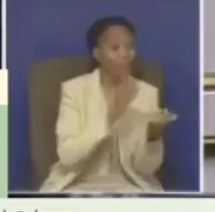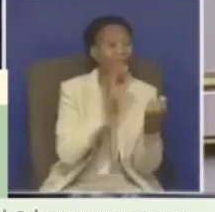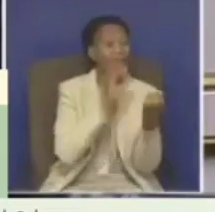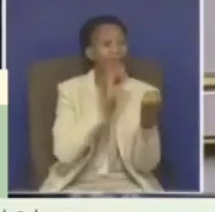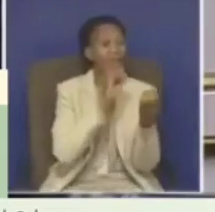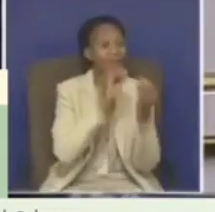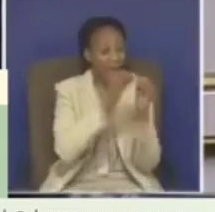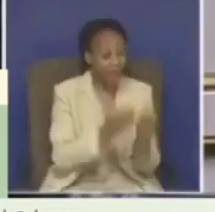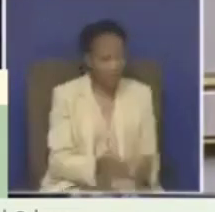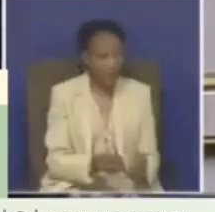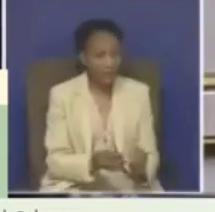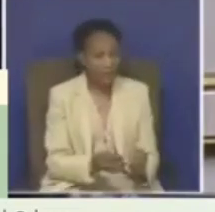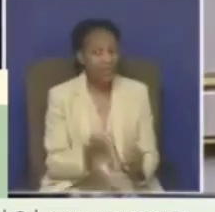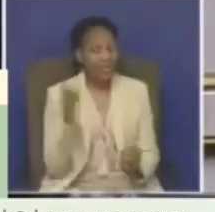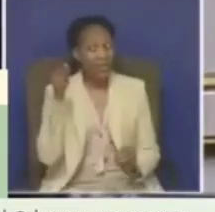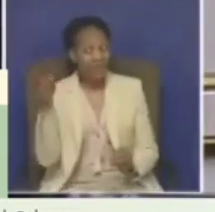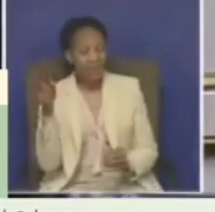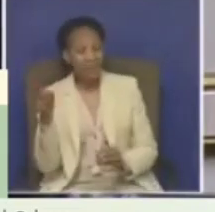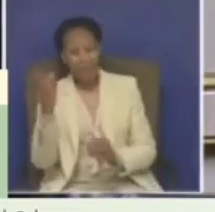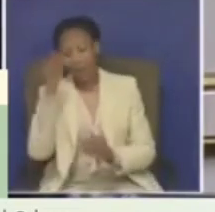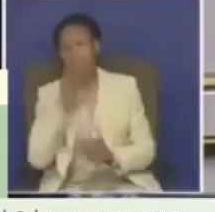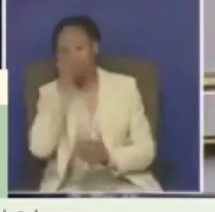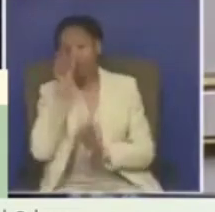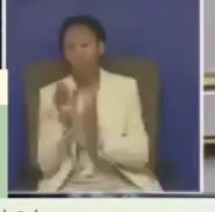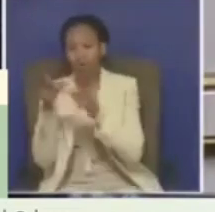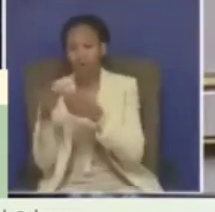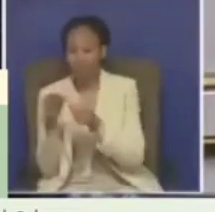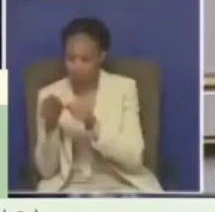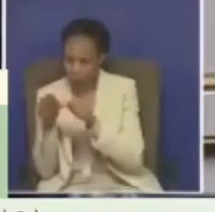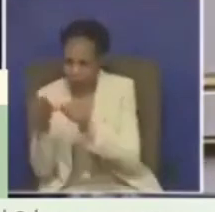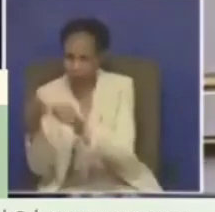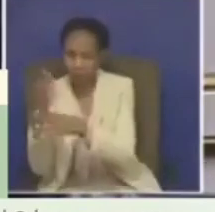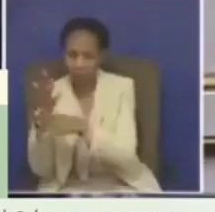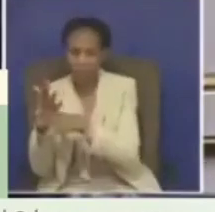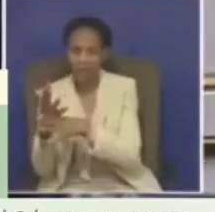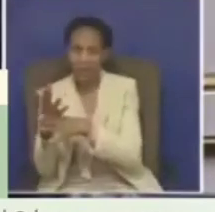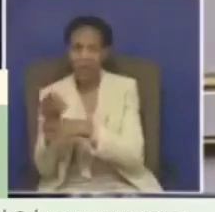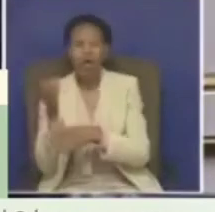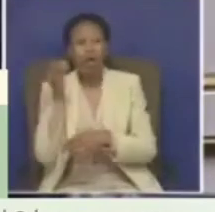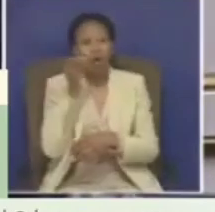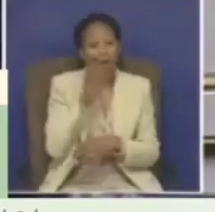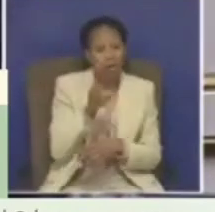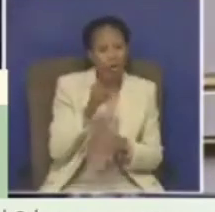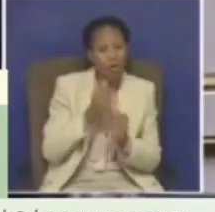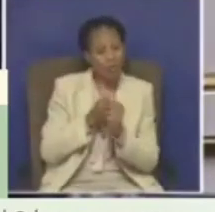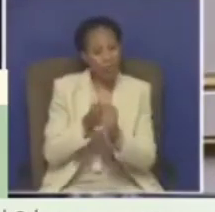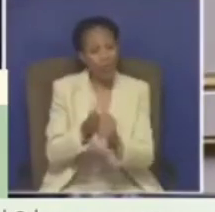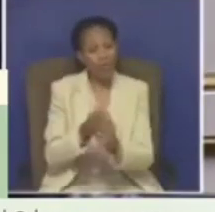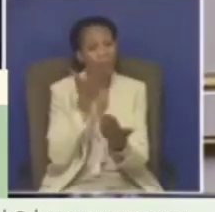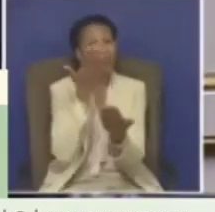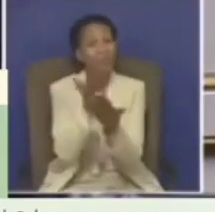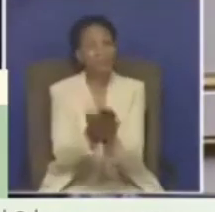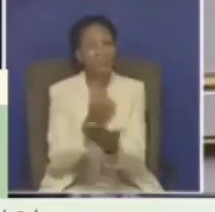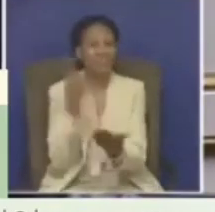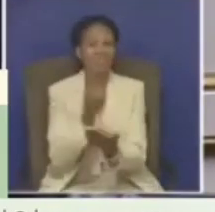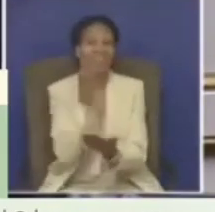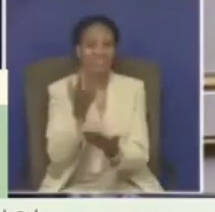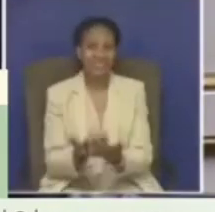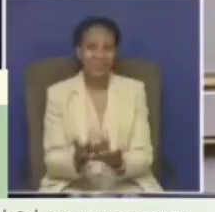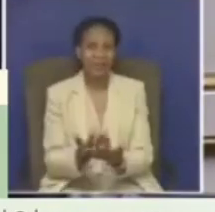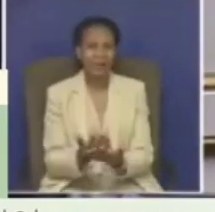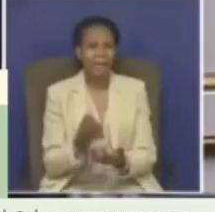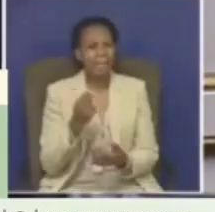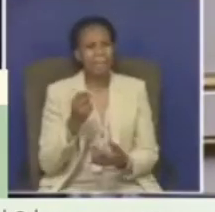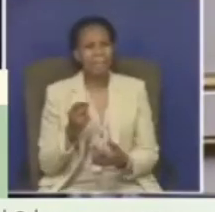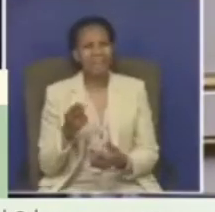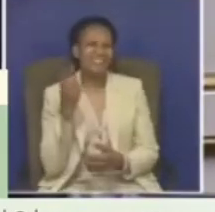portfolio committee on police take on this mandate, or do we go with the initial resolution? But we are already overstretched. It's